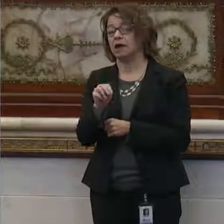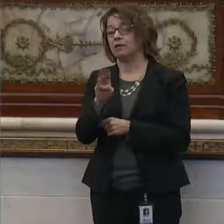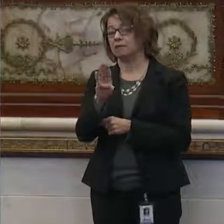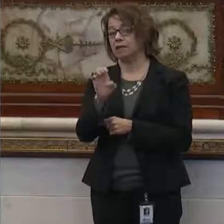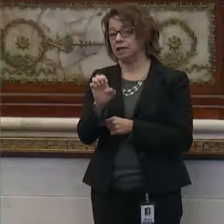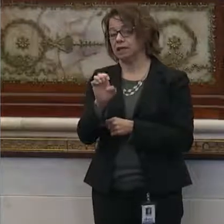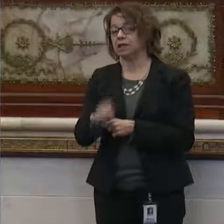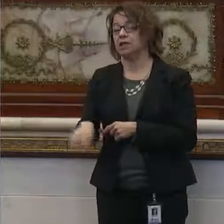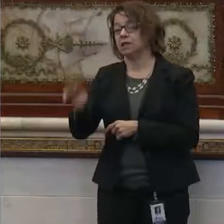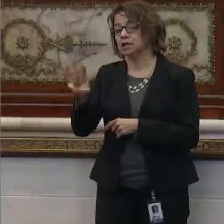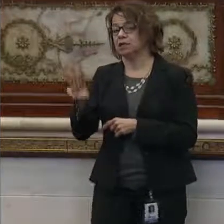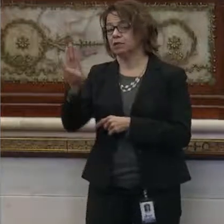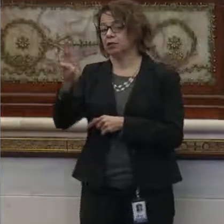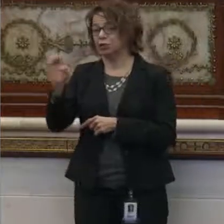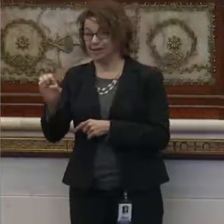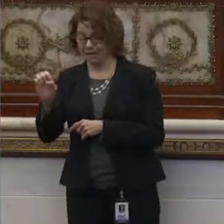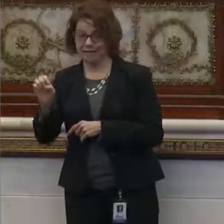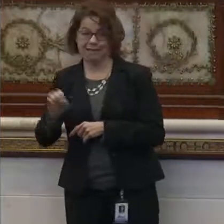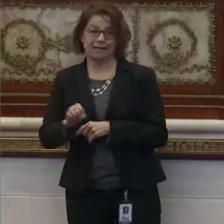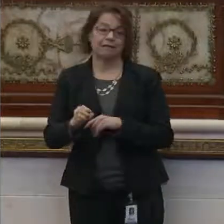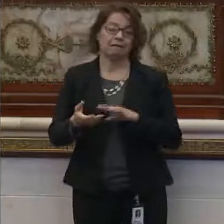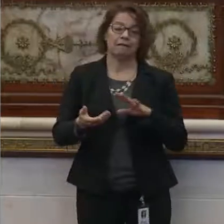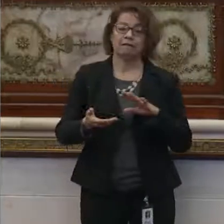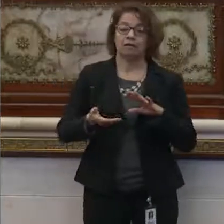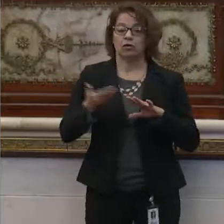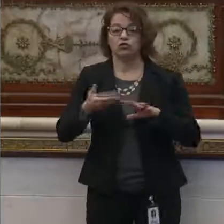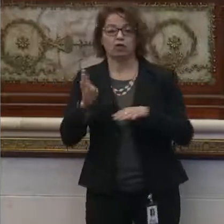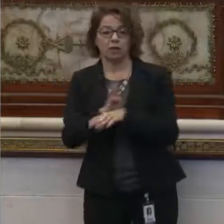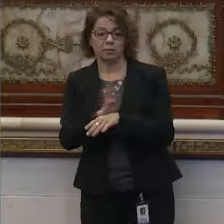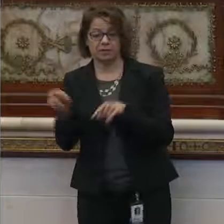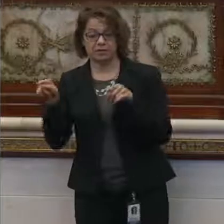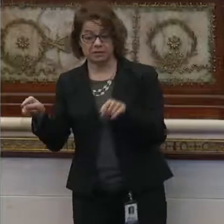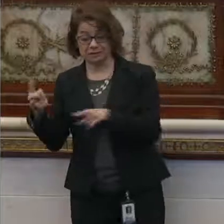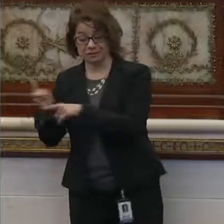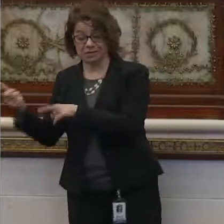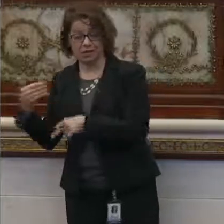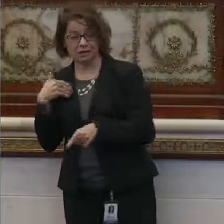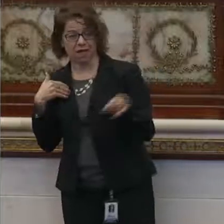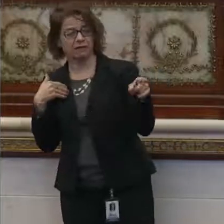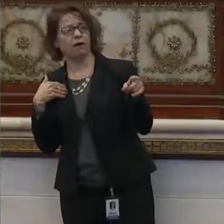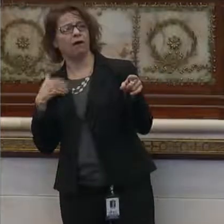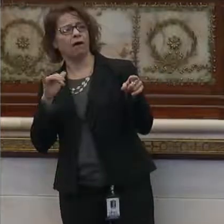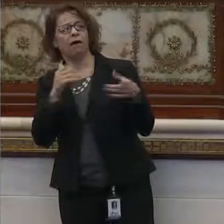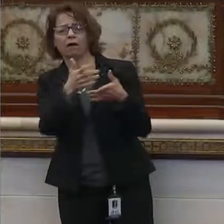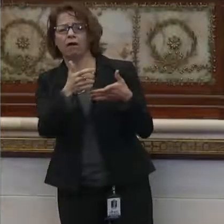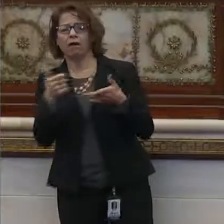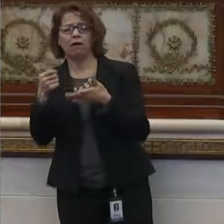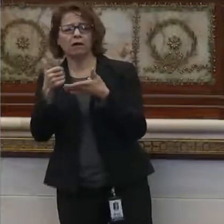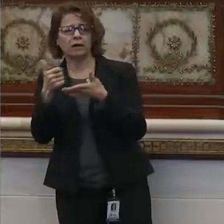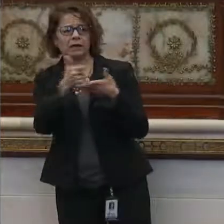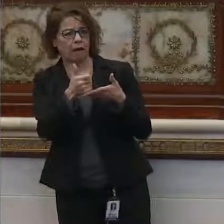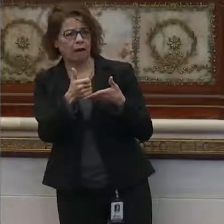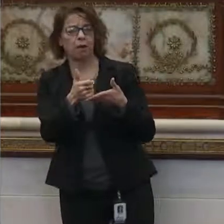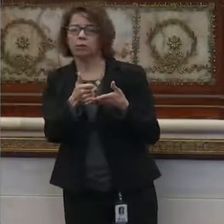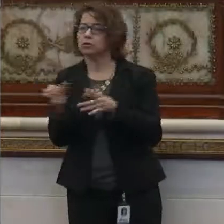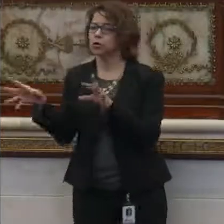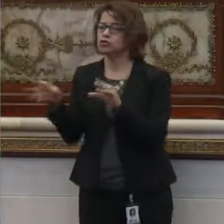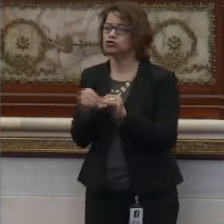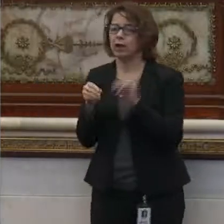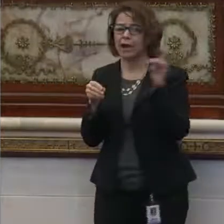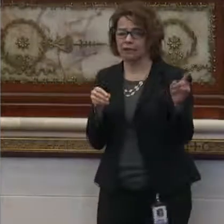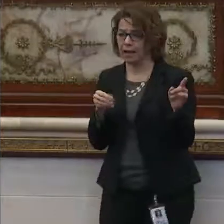business to help with, some of the needs that we're going to have at our two golf courses, going